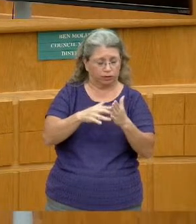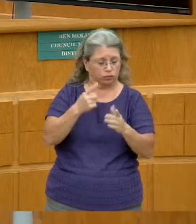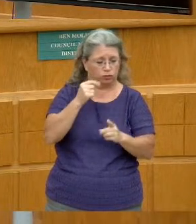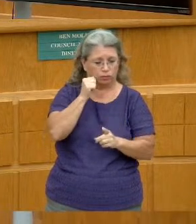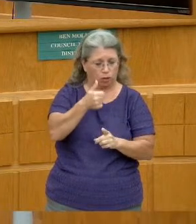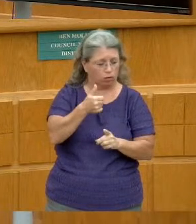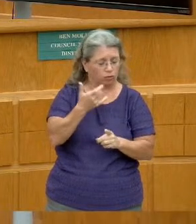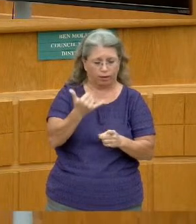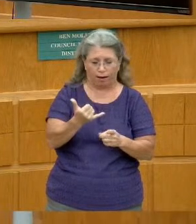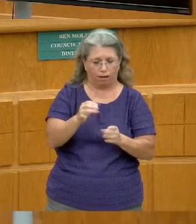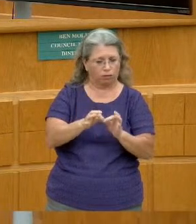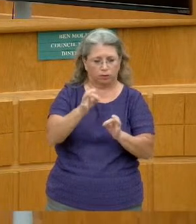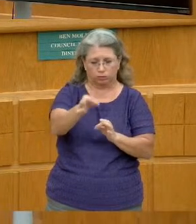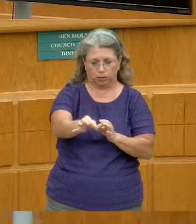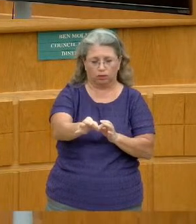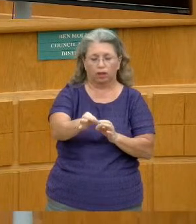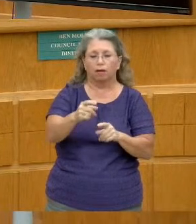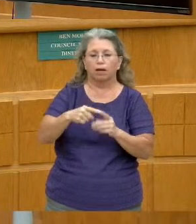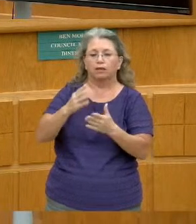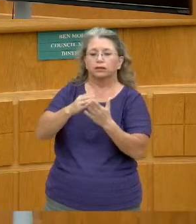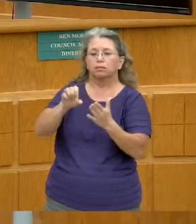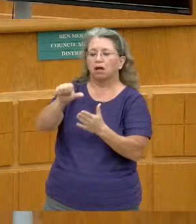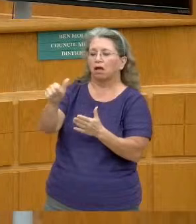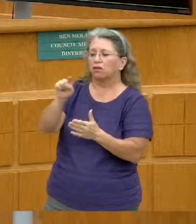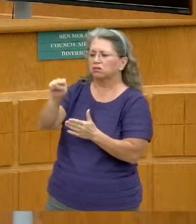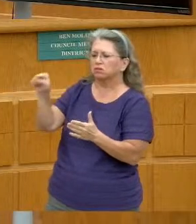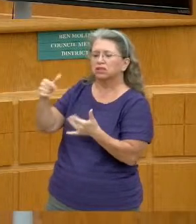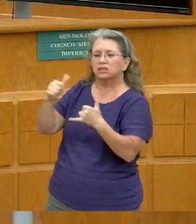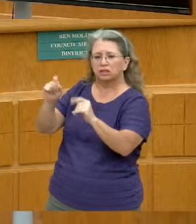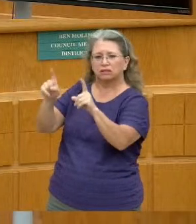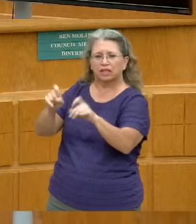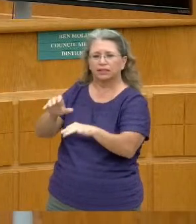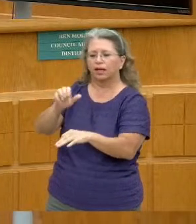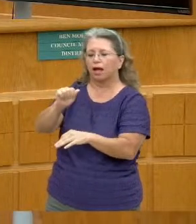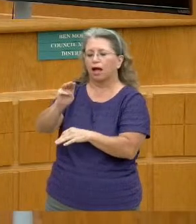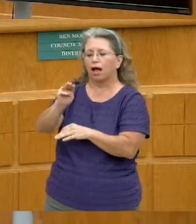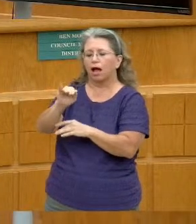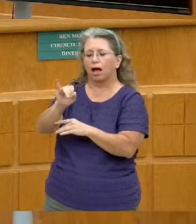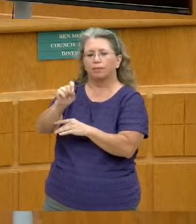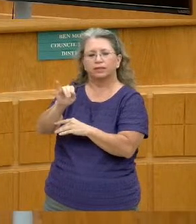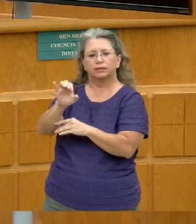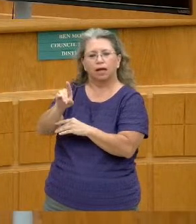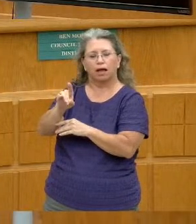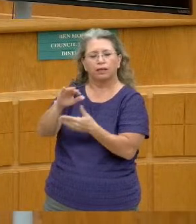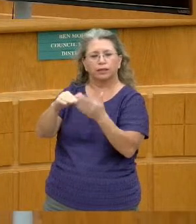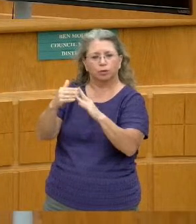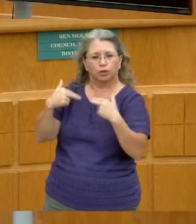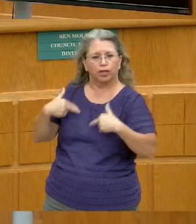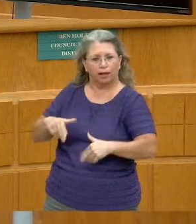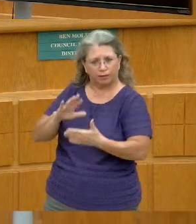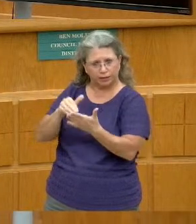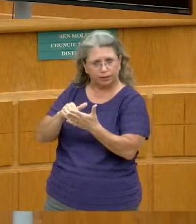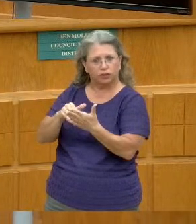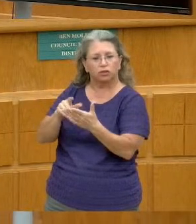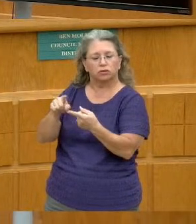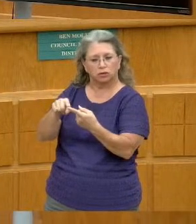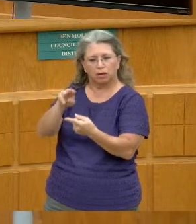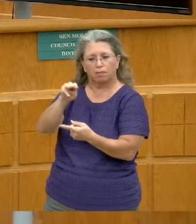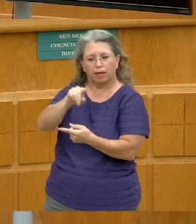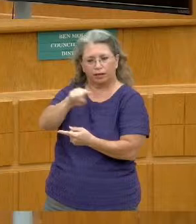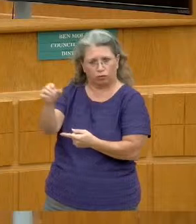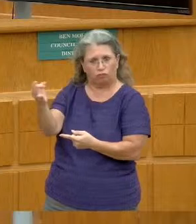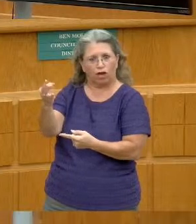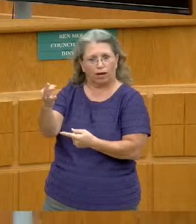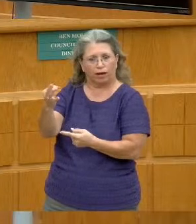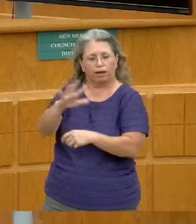there are persons that are testing still. So Amistad Community Health Center, they have been testing Monday through Friday. That's